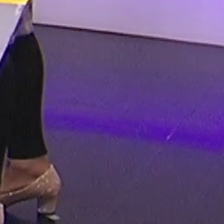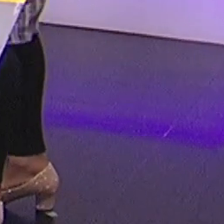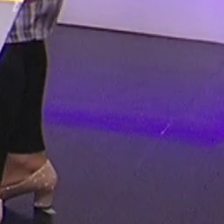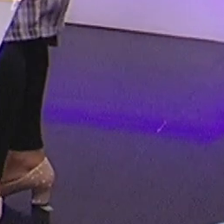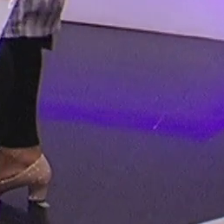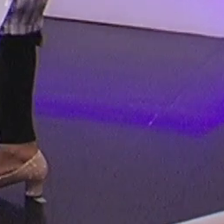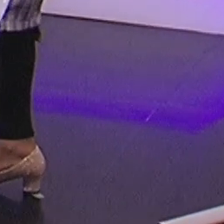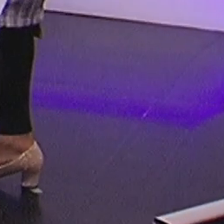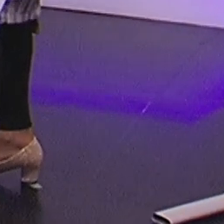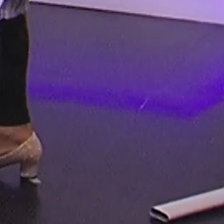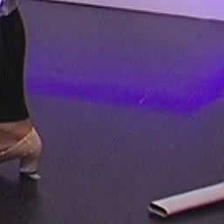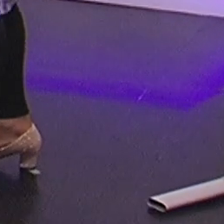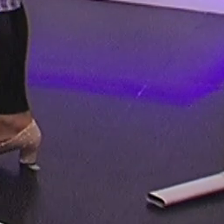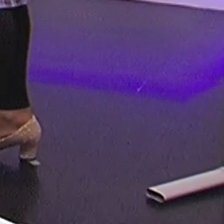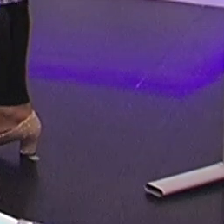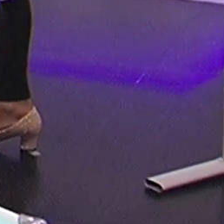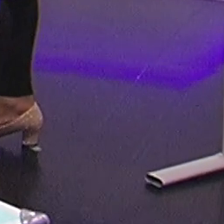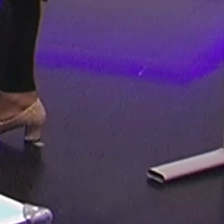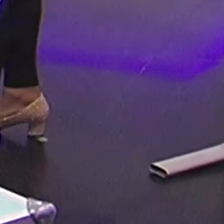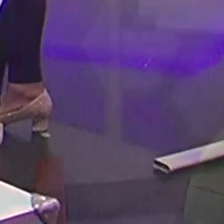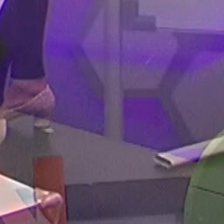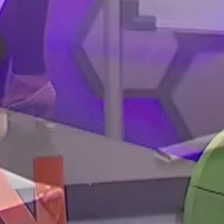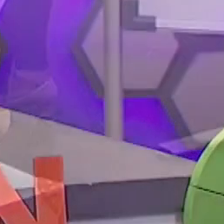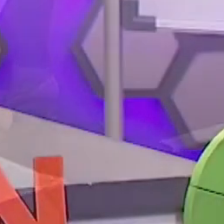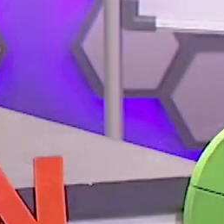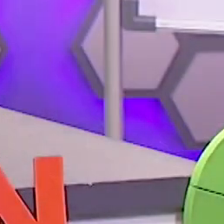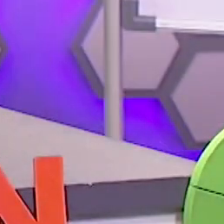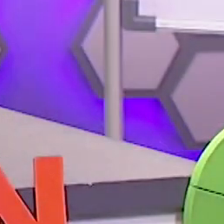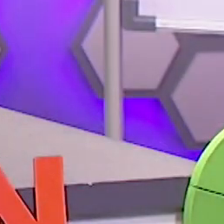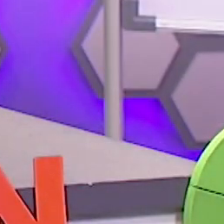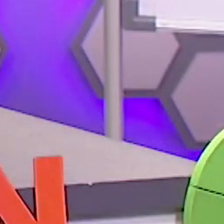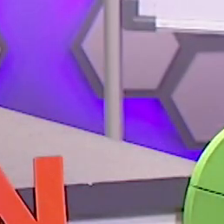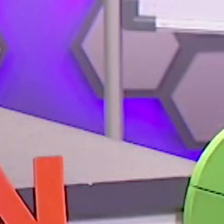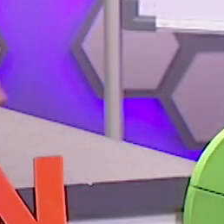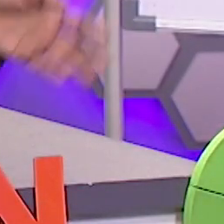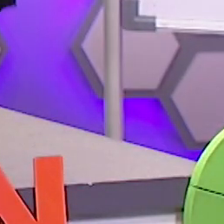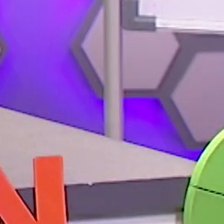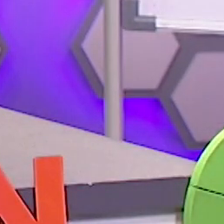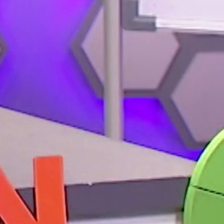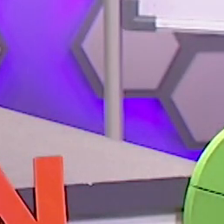deep, deep in KCF method. Let's go deep, deep, deep, deep in